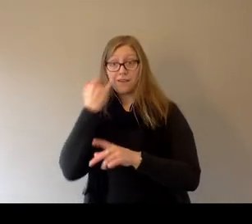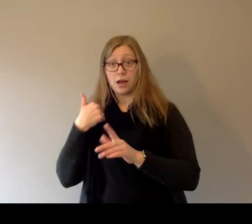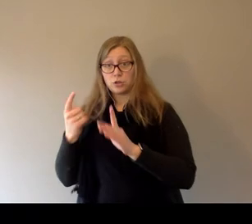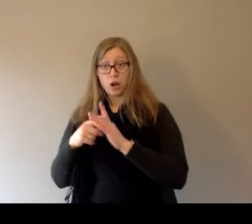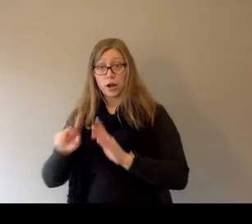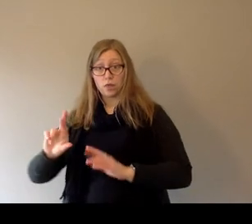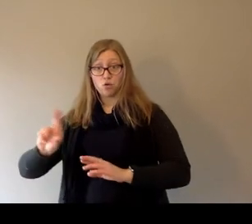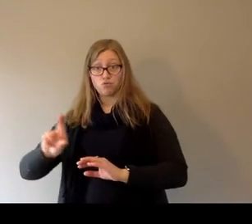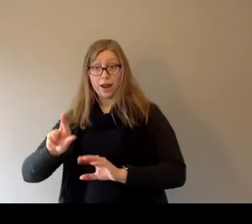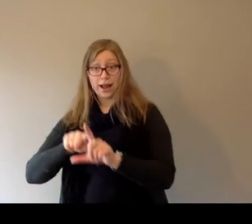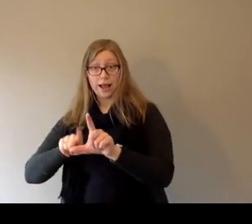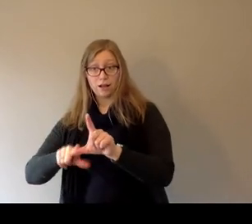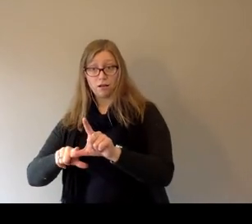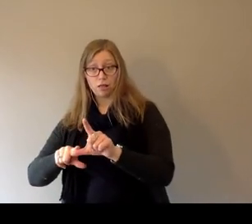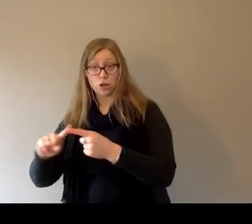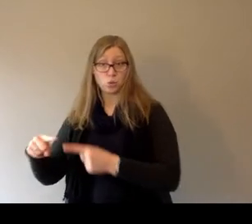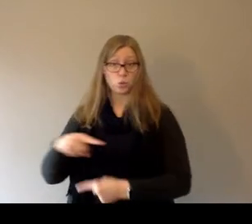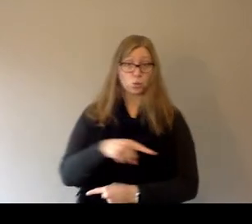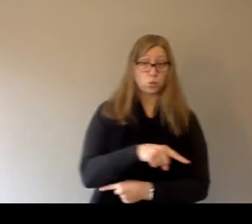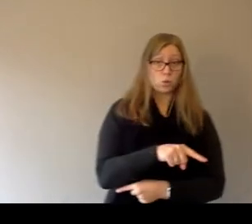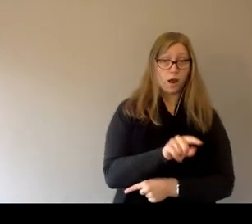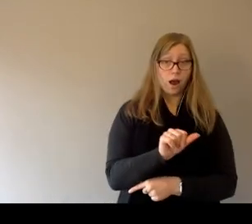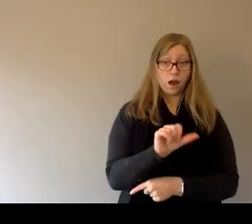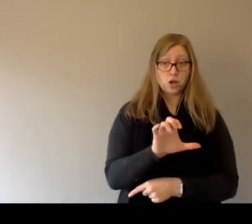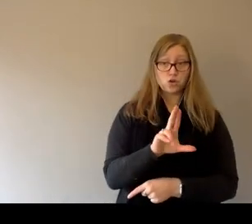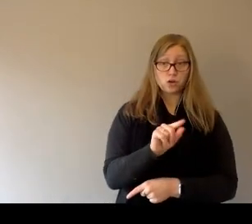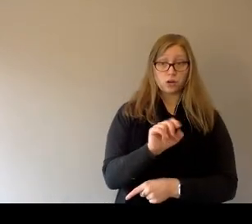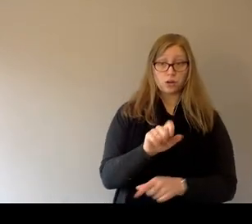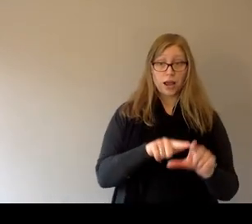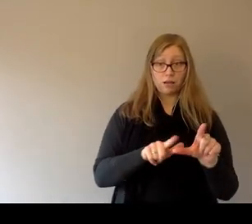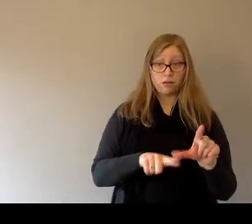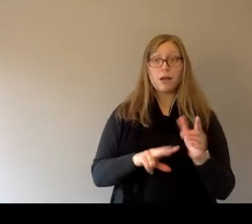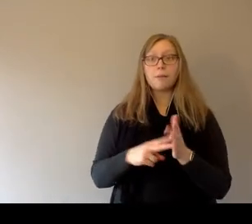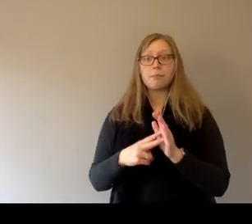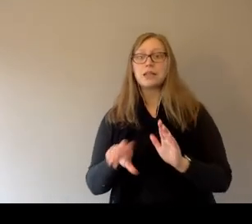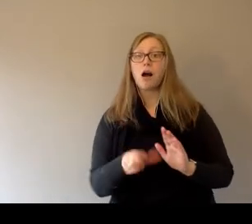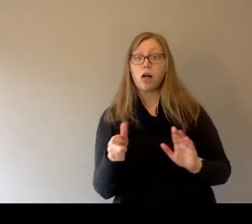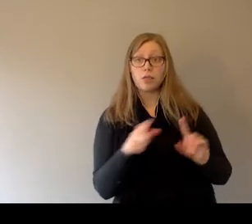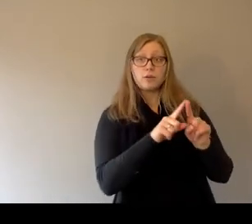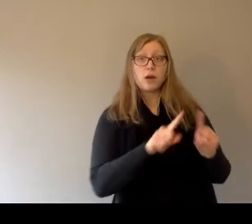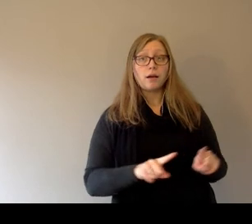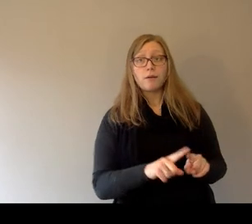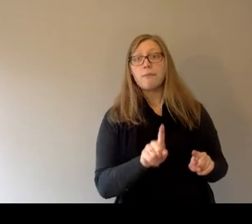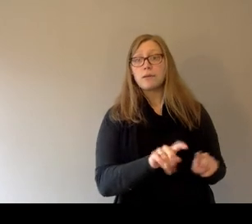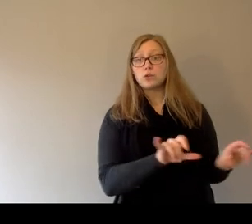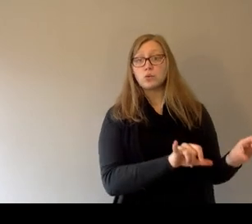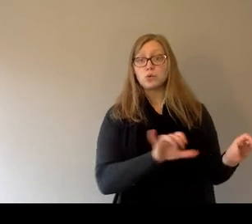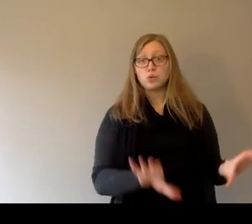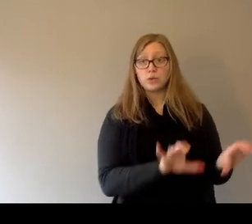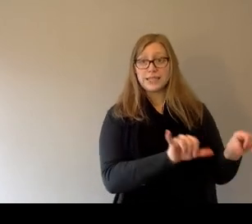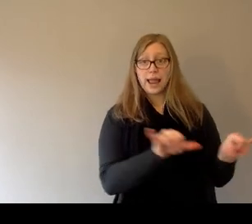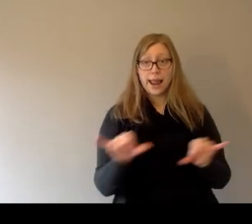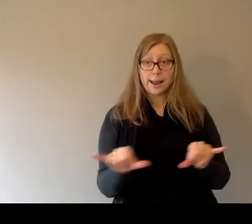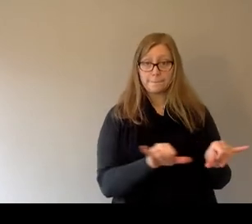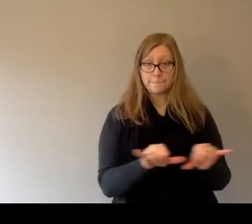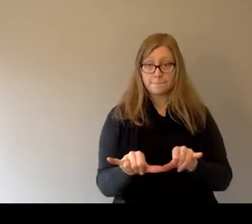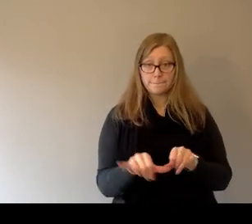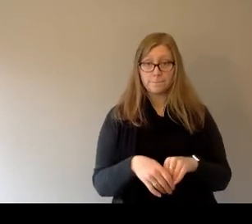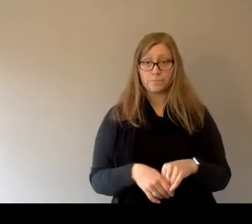angle, I got to go from the right angle to the acute angle. So I'm going to say IH is congruent to HI,